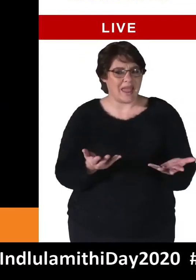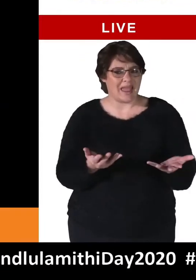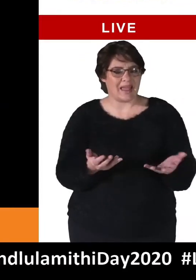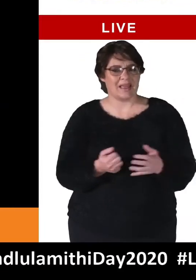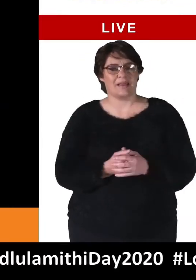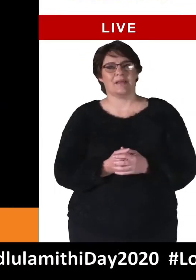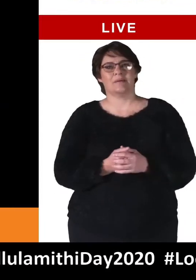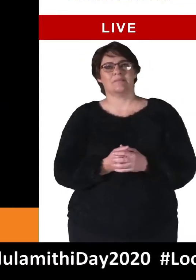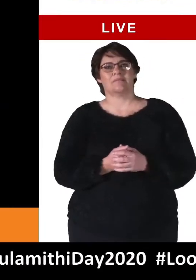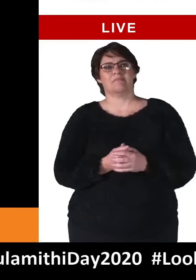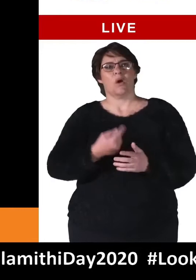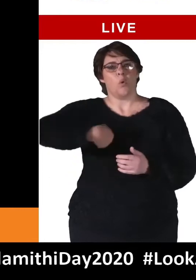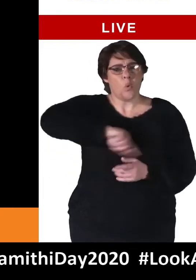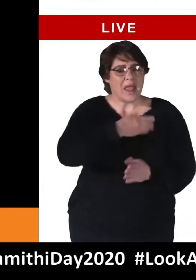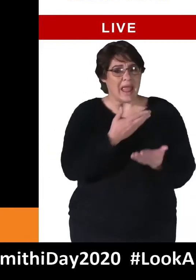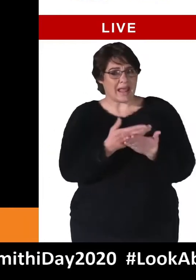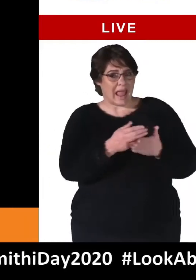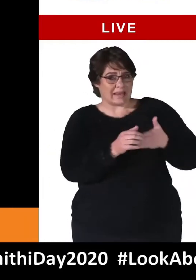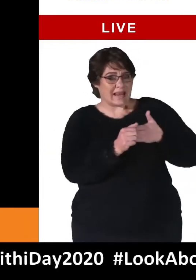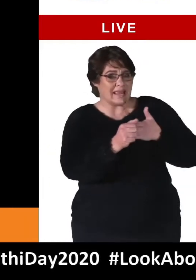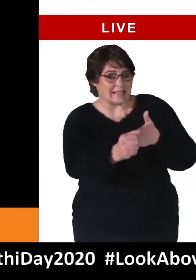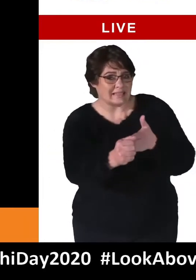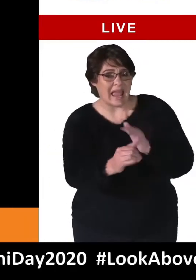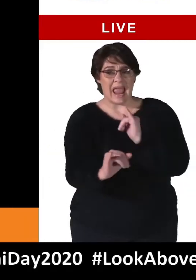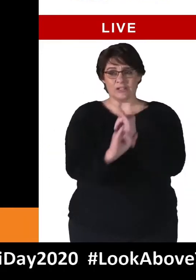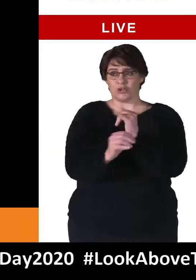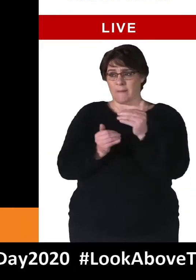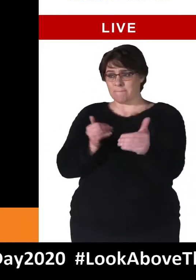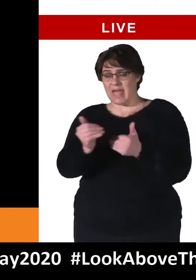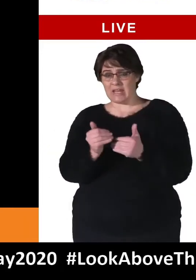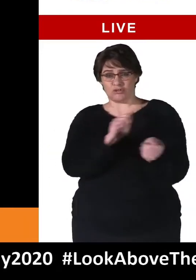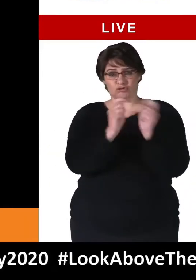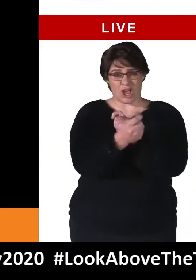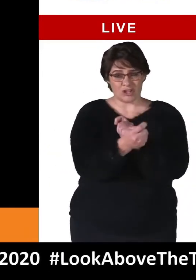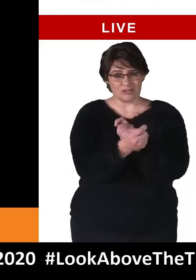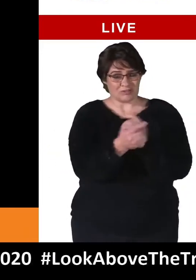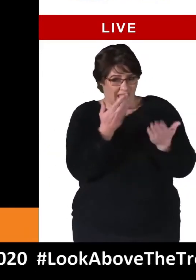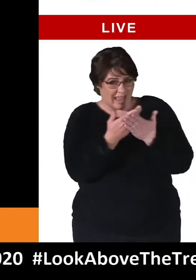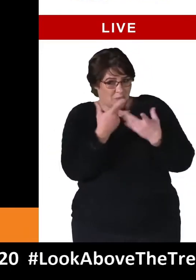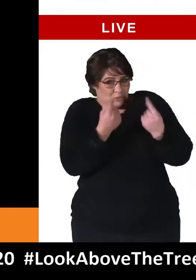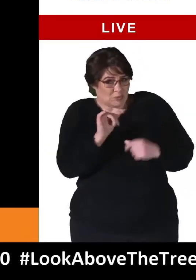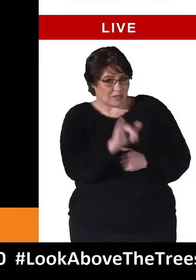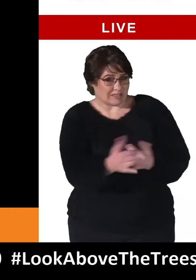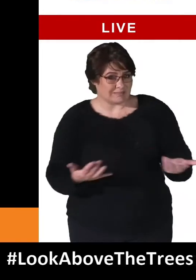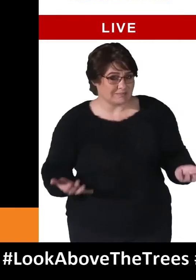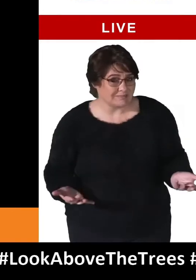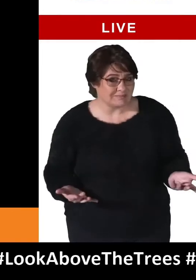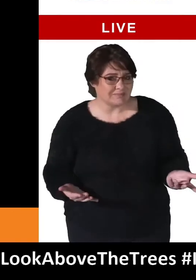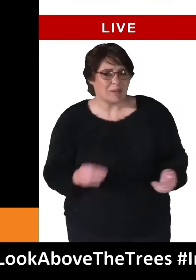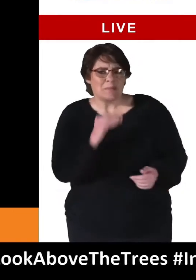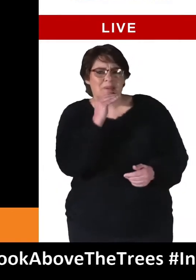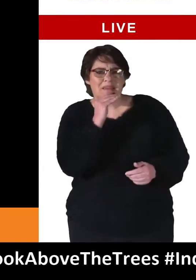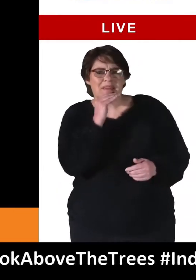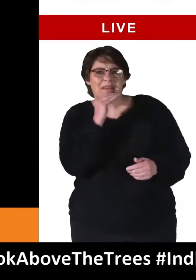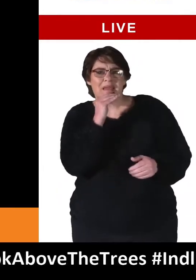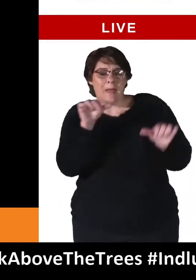ability to lead and institutionally manage change, which is that there's a lack of